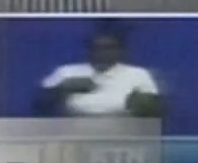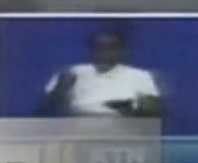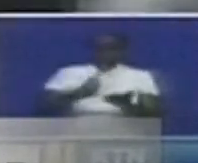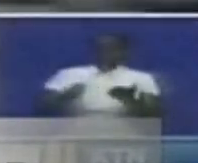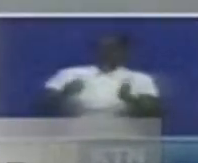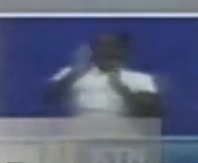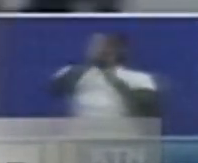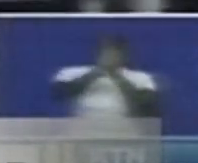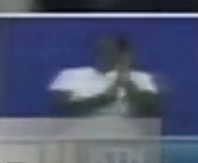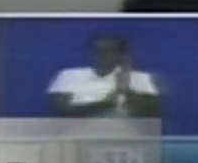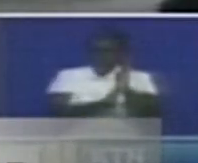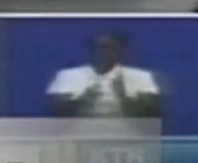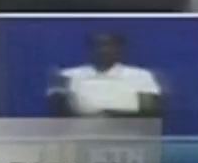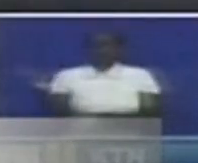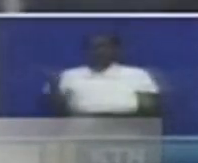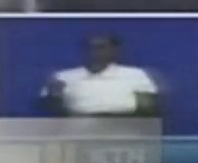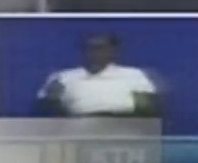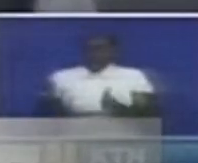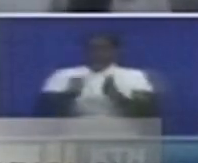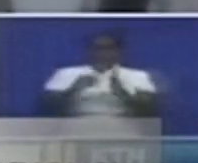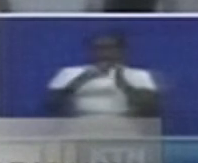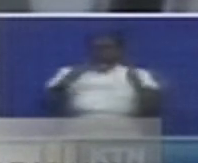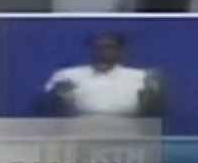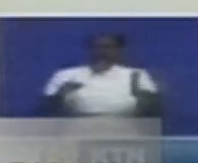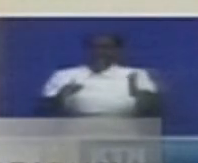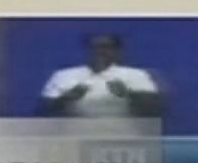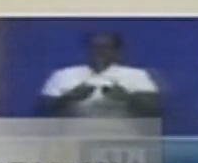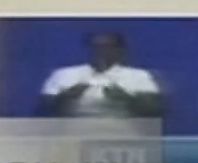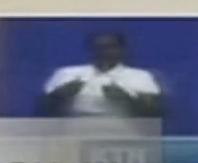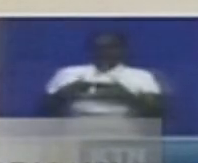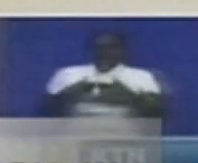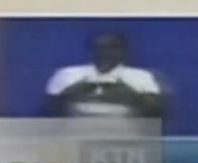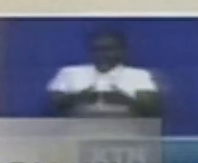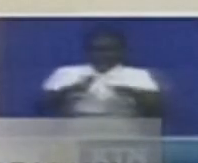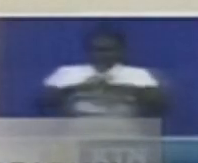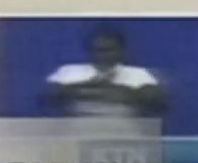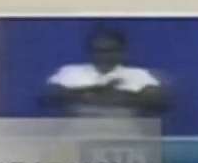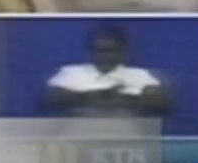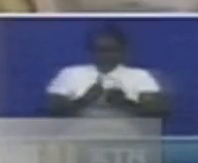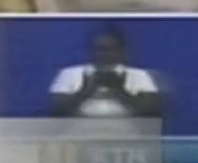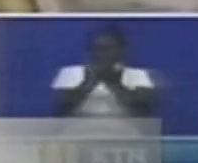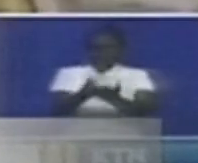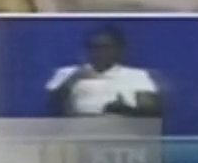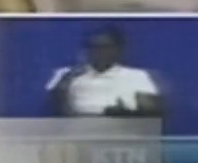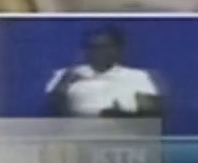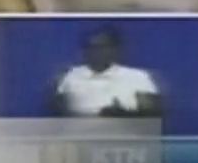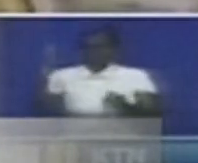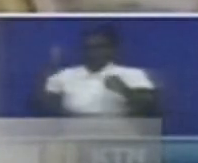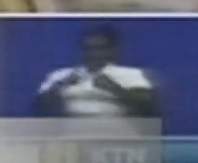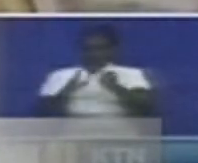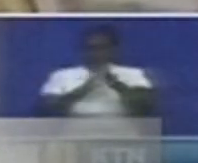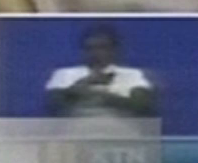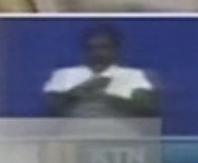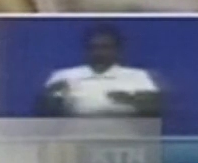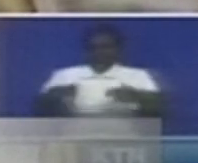bill. If President Museveni signs the anti-homosexuality bill that was first tabled in 2009, homosexual acts